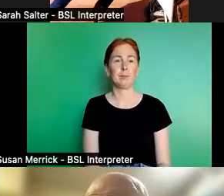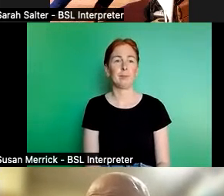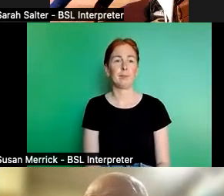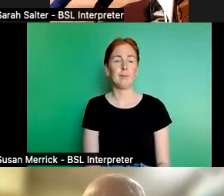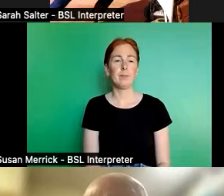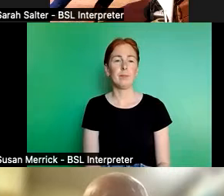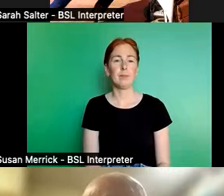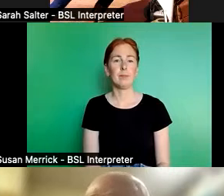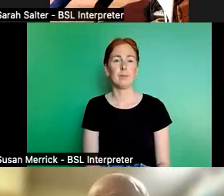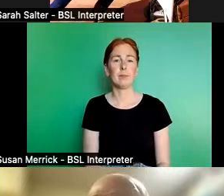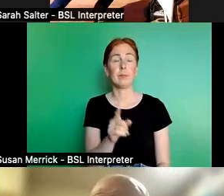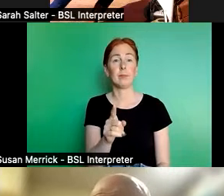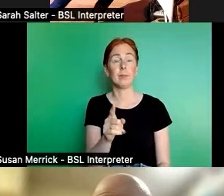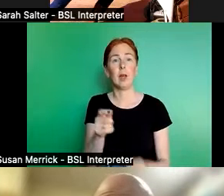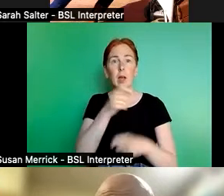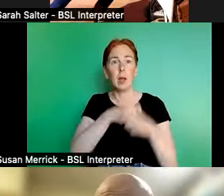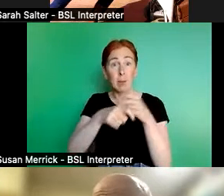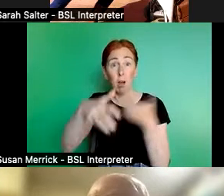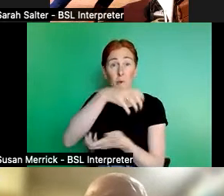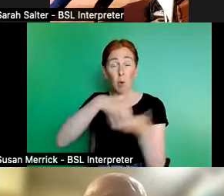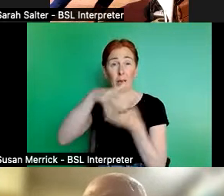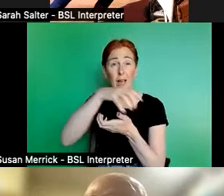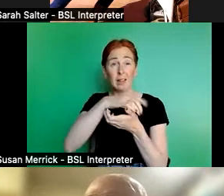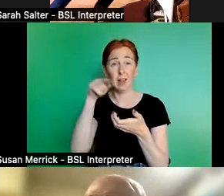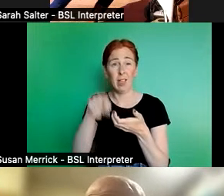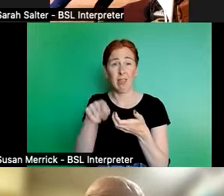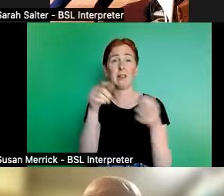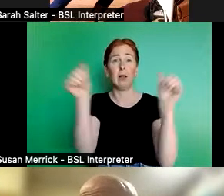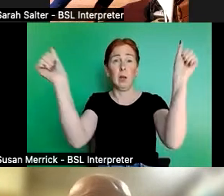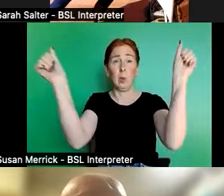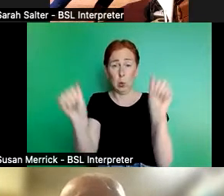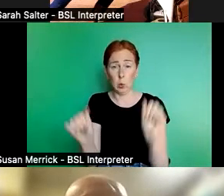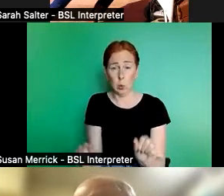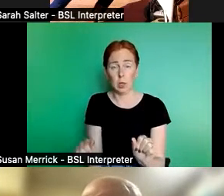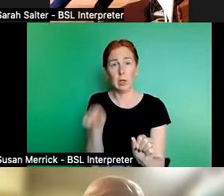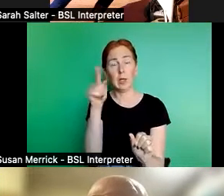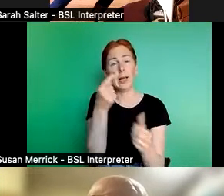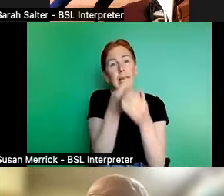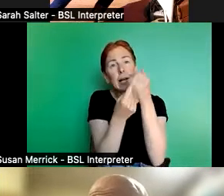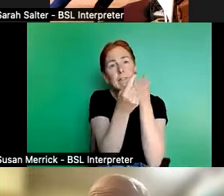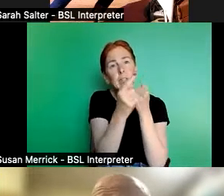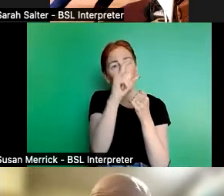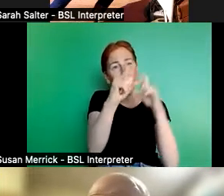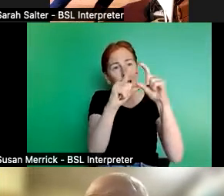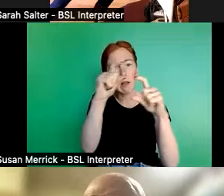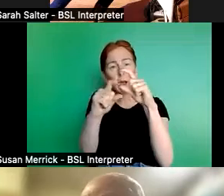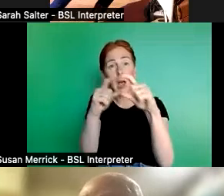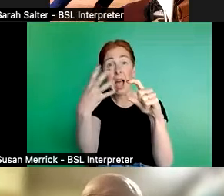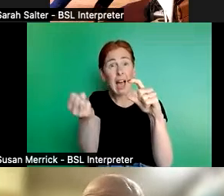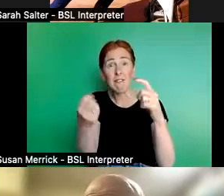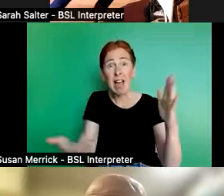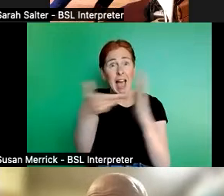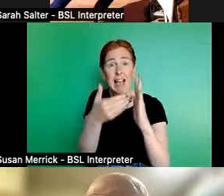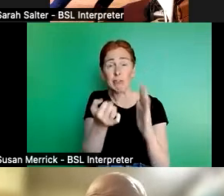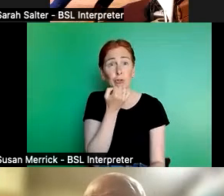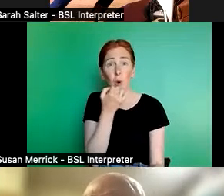trials now we count each of those individual letters, and so you have letter scores. And in Europe, they use decimals. So it's bewildering, I get it. And